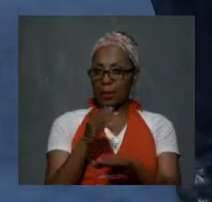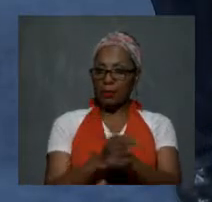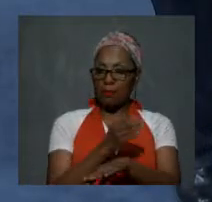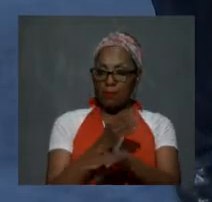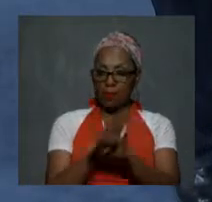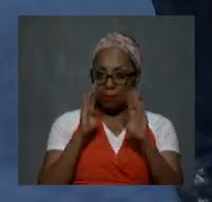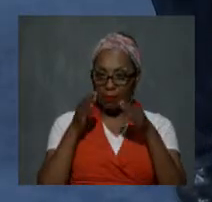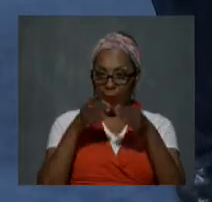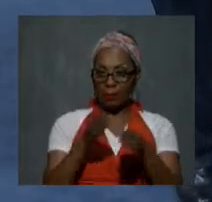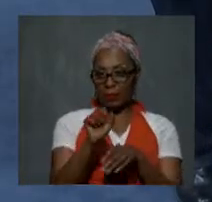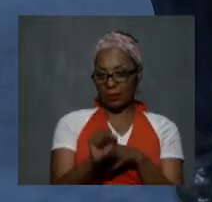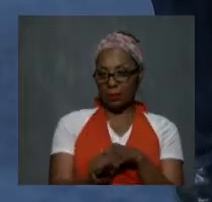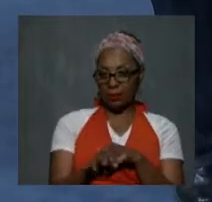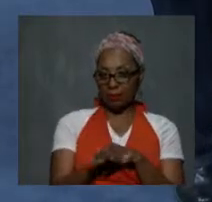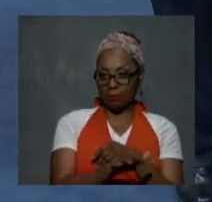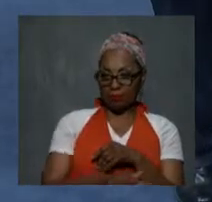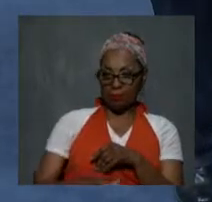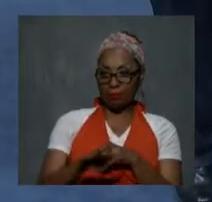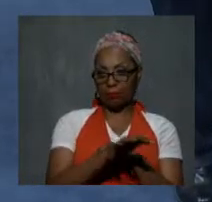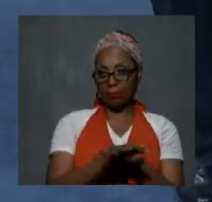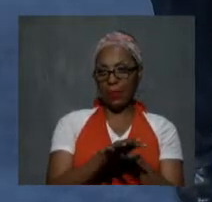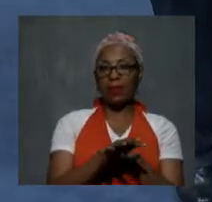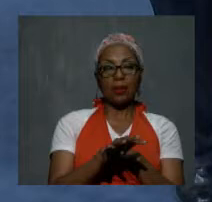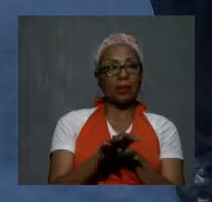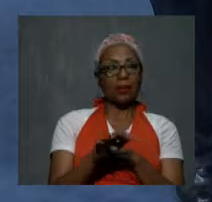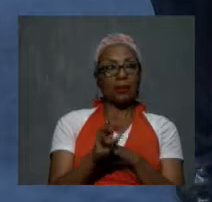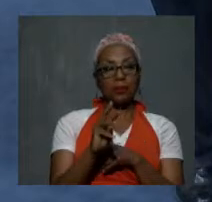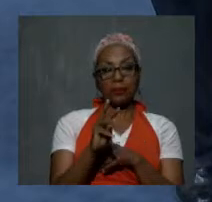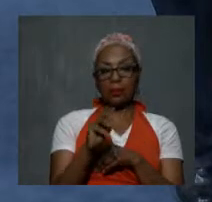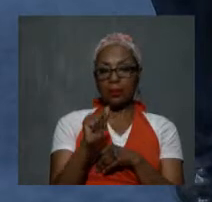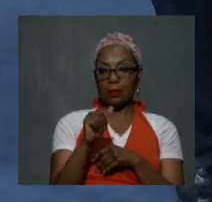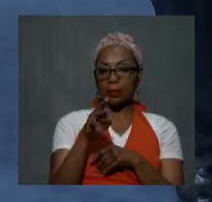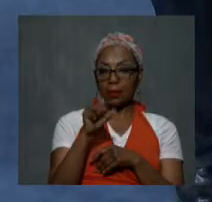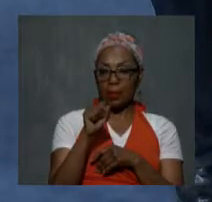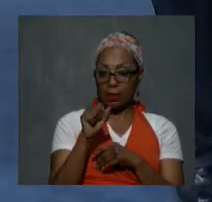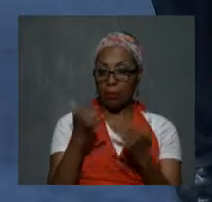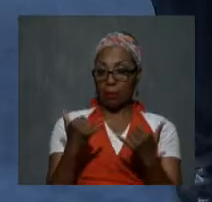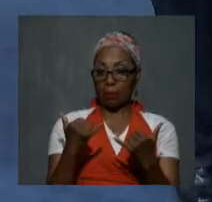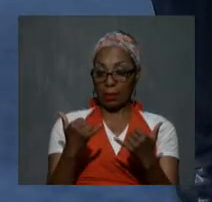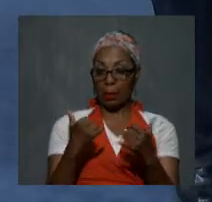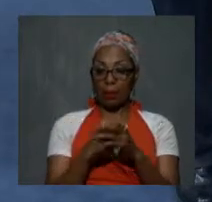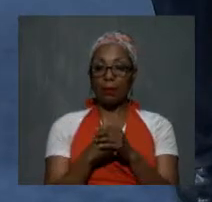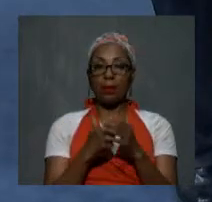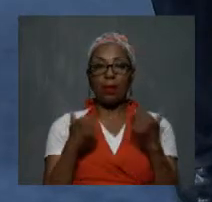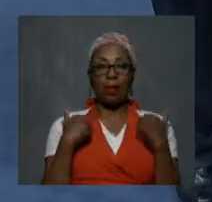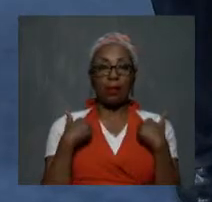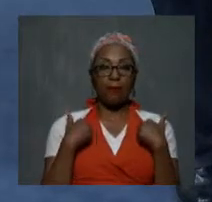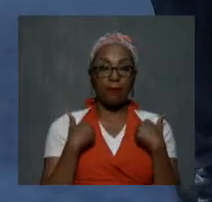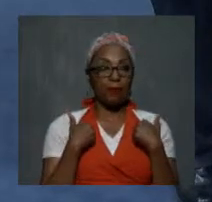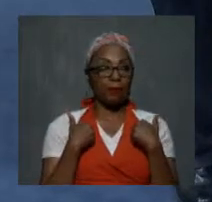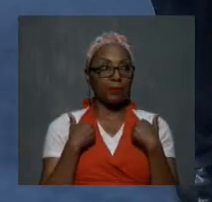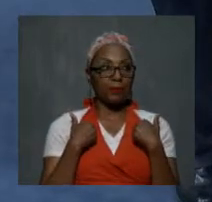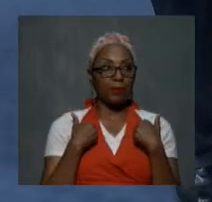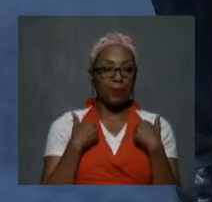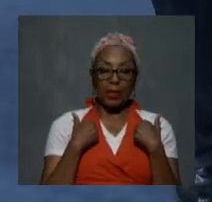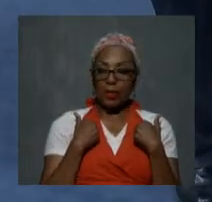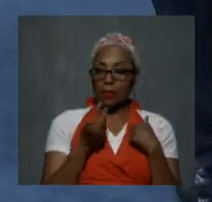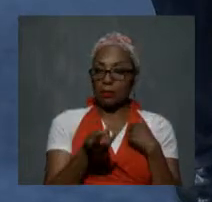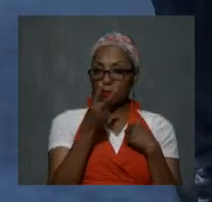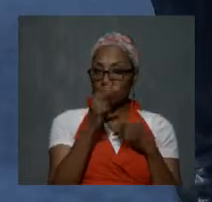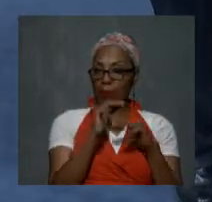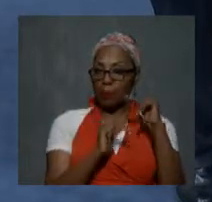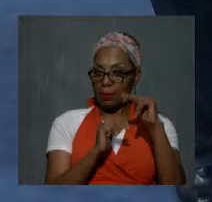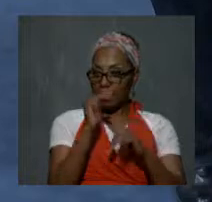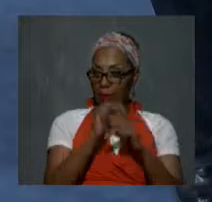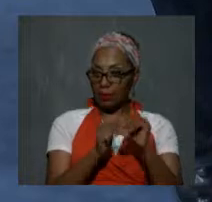focus here is the southern half, which is right around 16 acres. Right now, there are two buildings